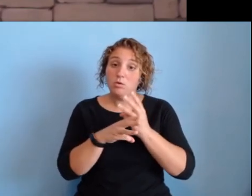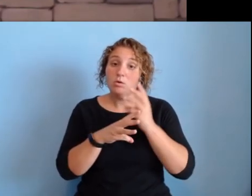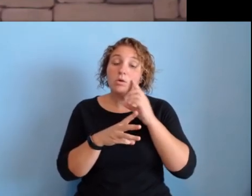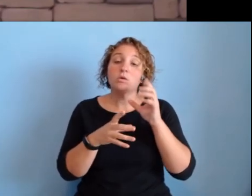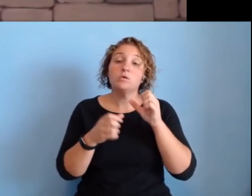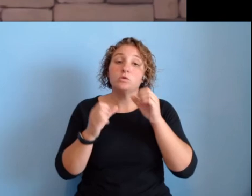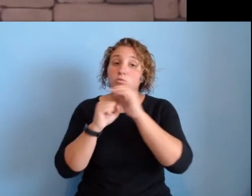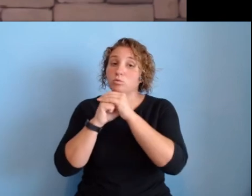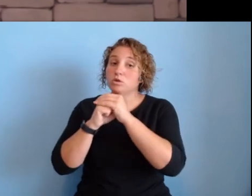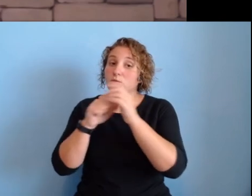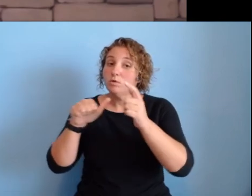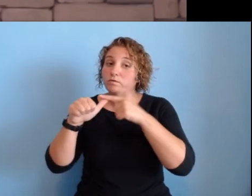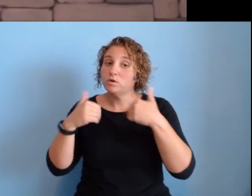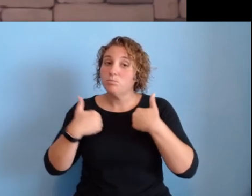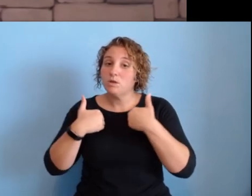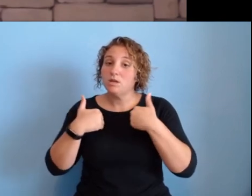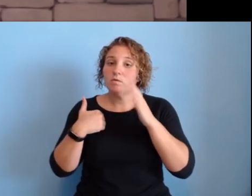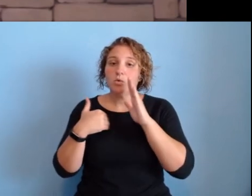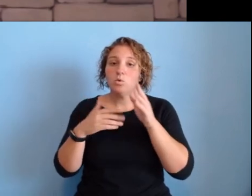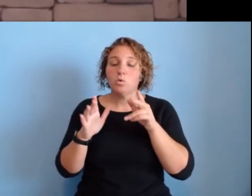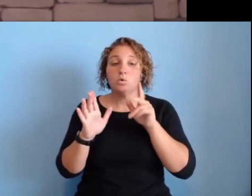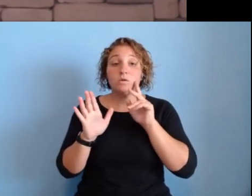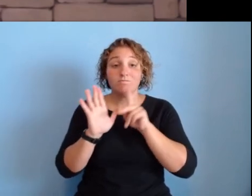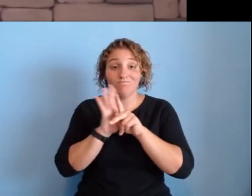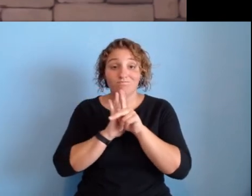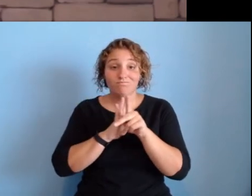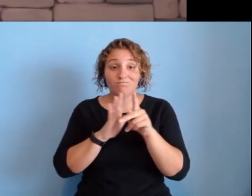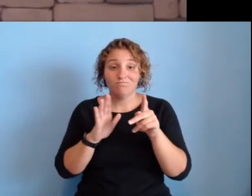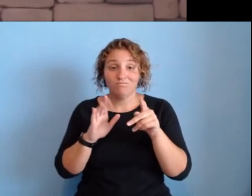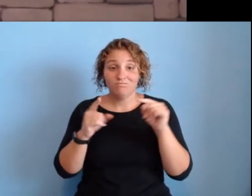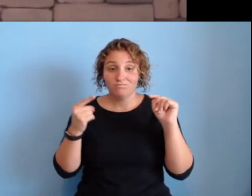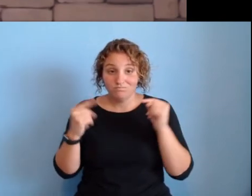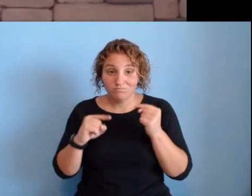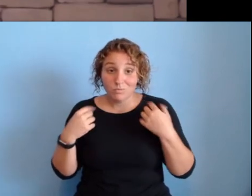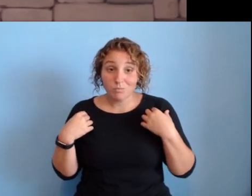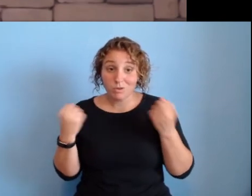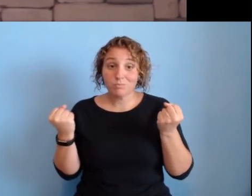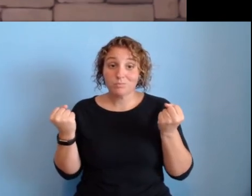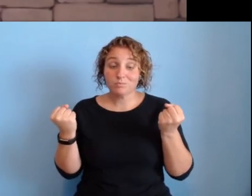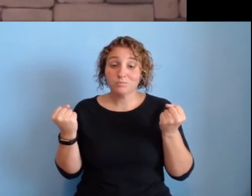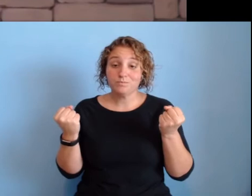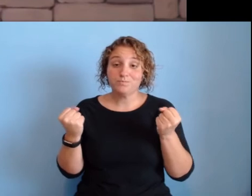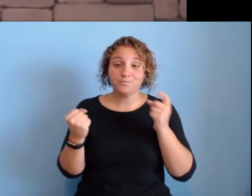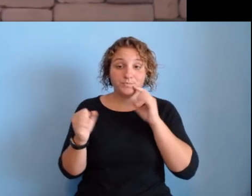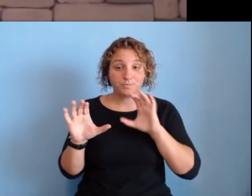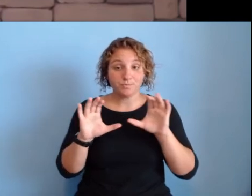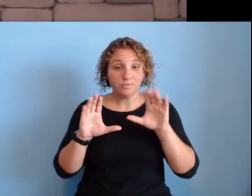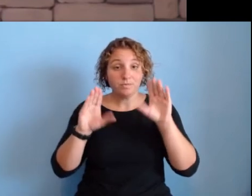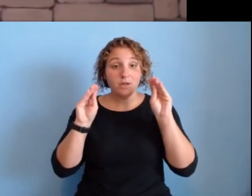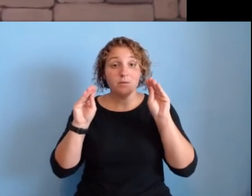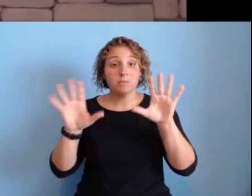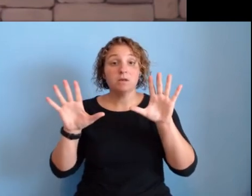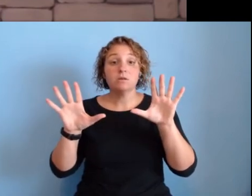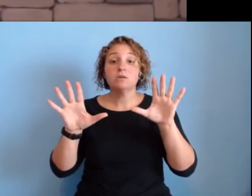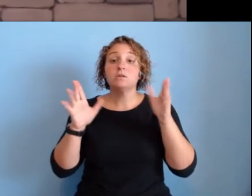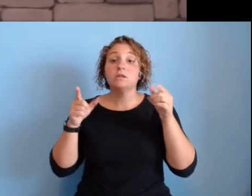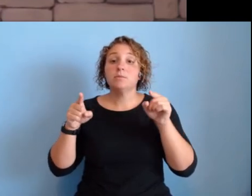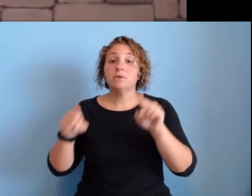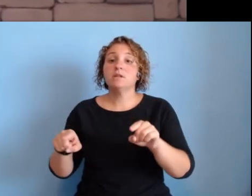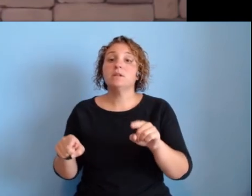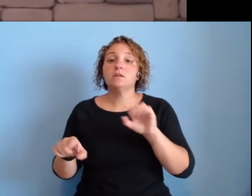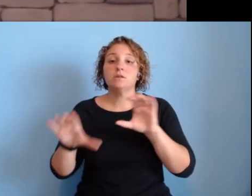Note this. Whose deadly wound was healed. Interesting. He does miracles in verse 13 of Revelation 13.